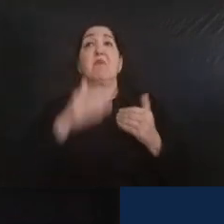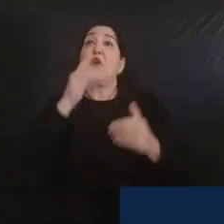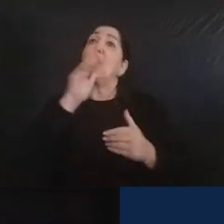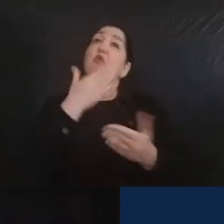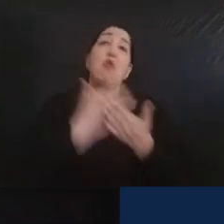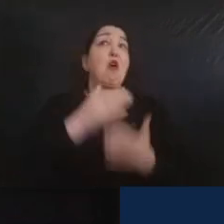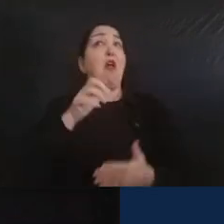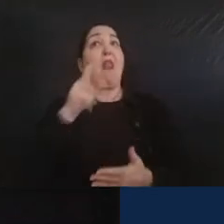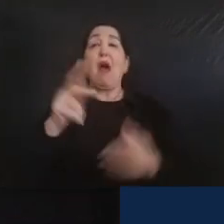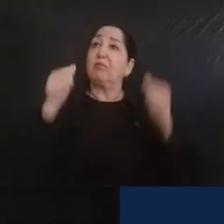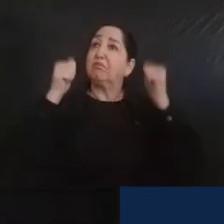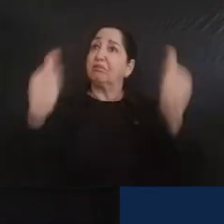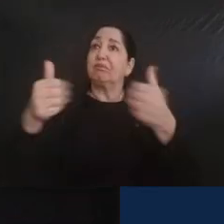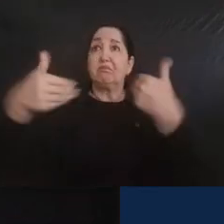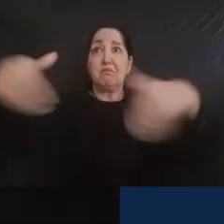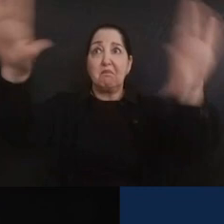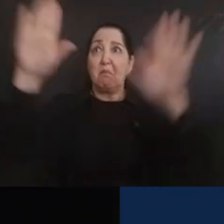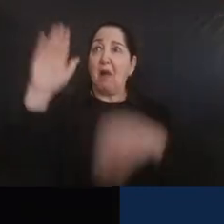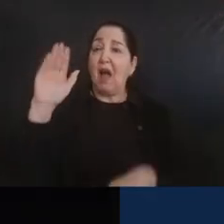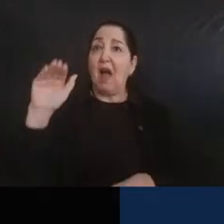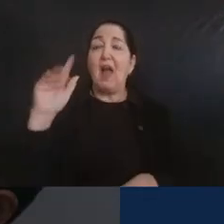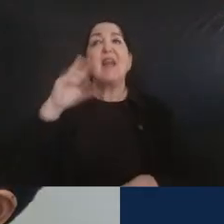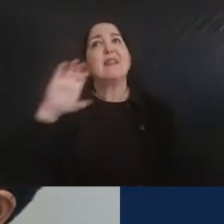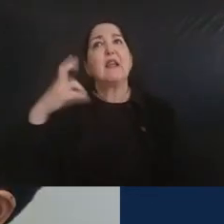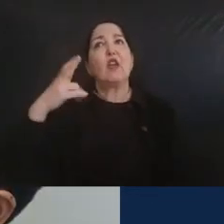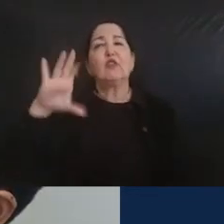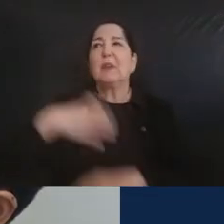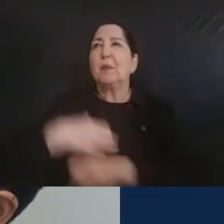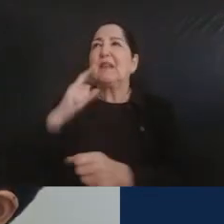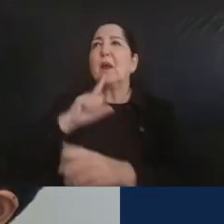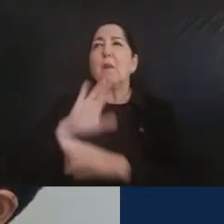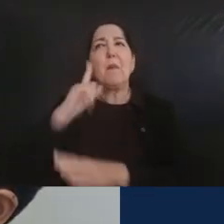CHC makes a commitment that's a lifetime.